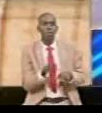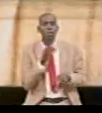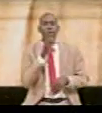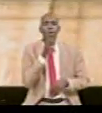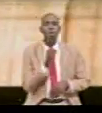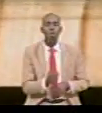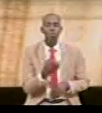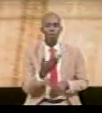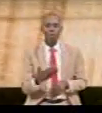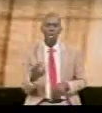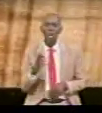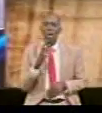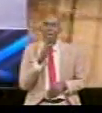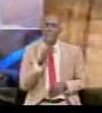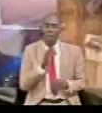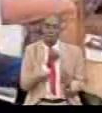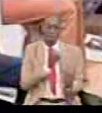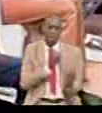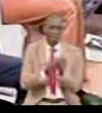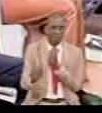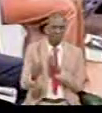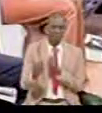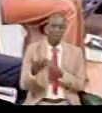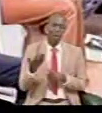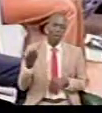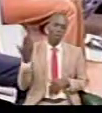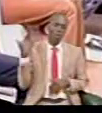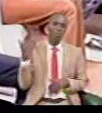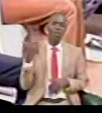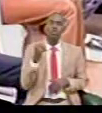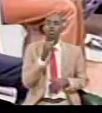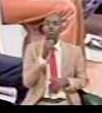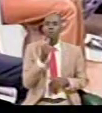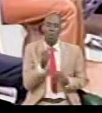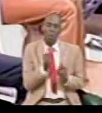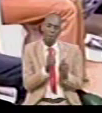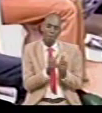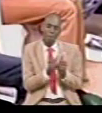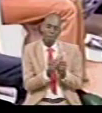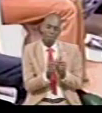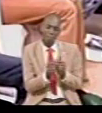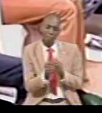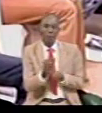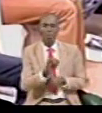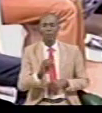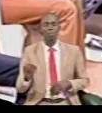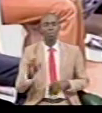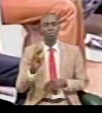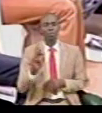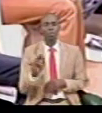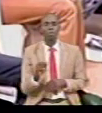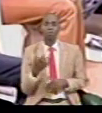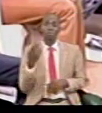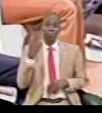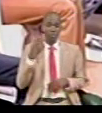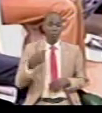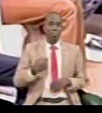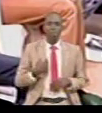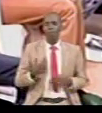they're passing away. I'm not, you know, a finished product yet. I know there's still a lot of